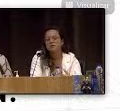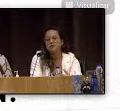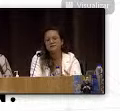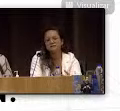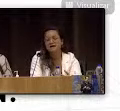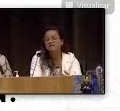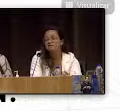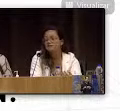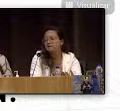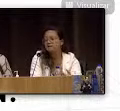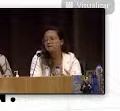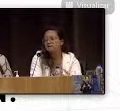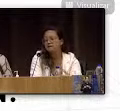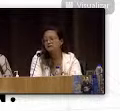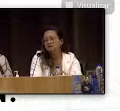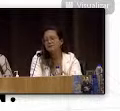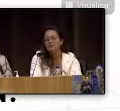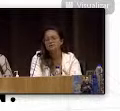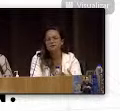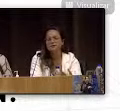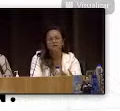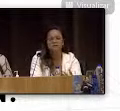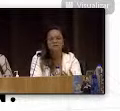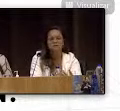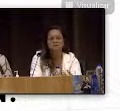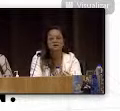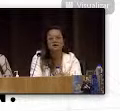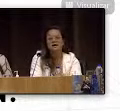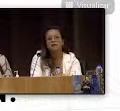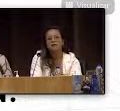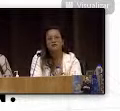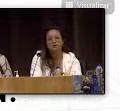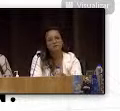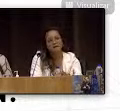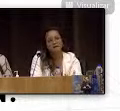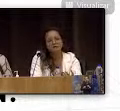pay attention. Sometimes we have orthopedic surgery of high risk.